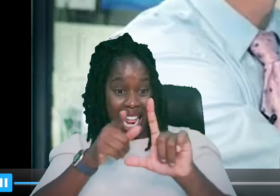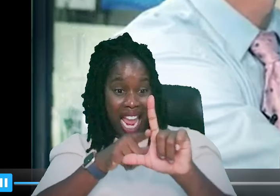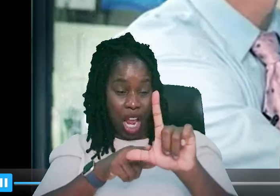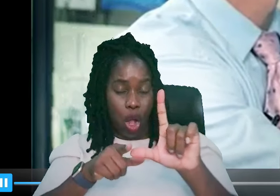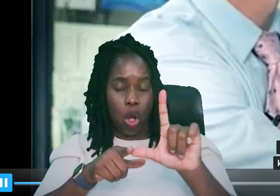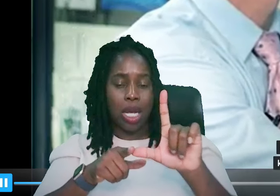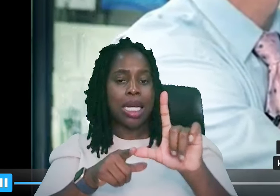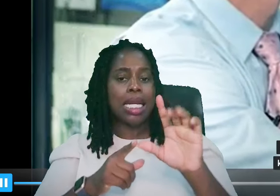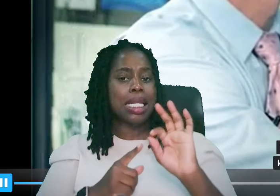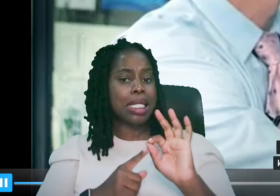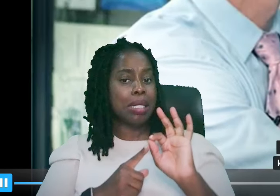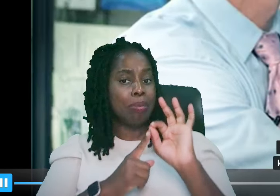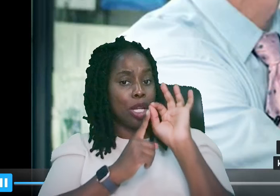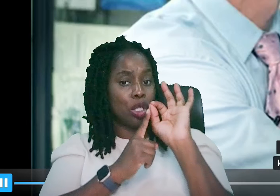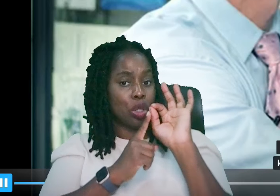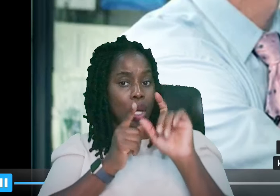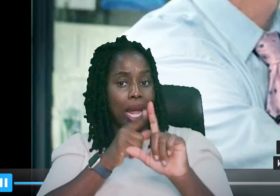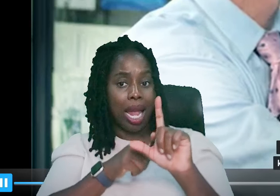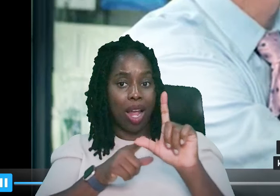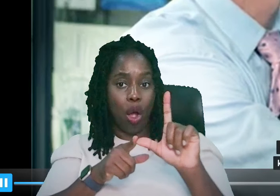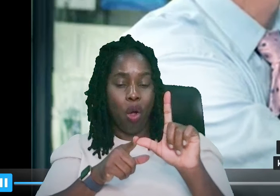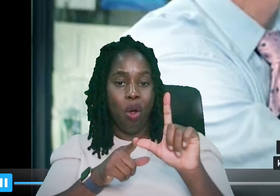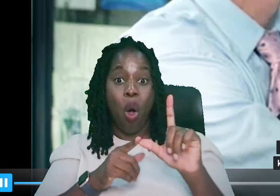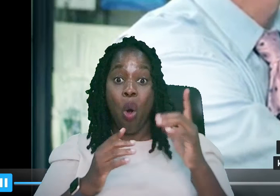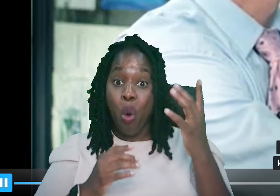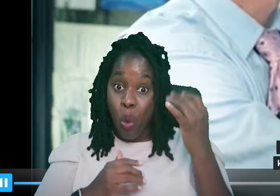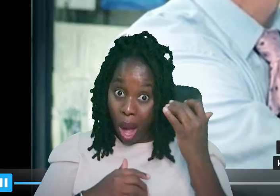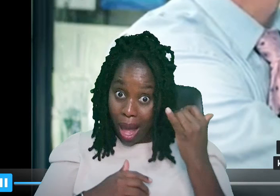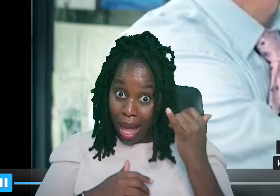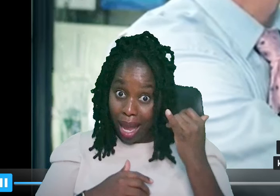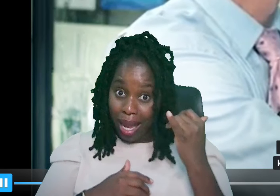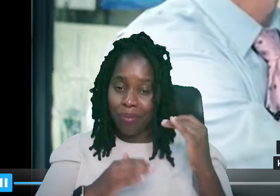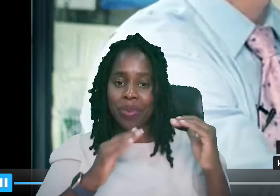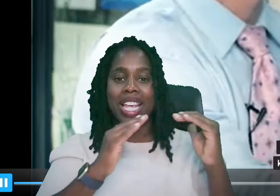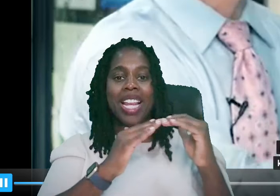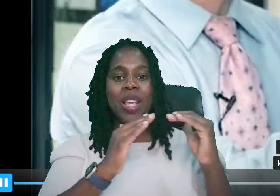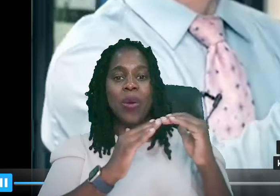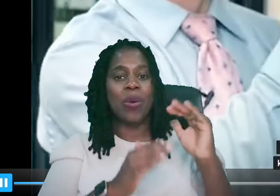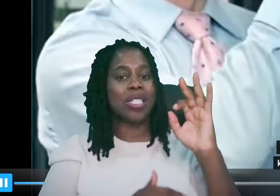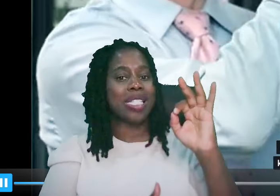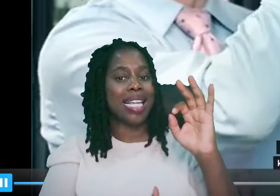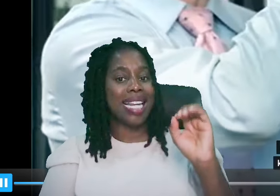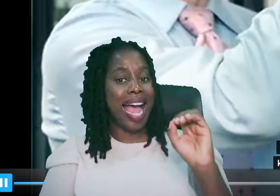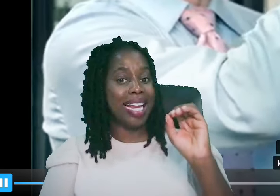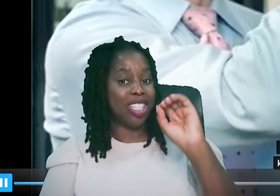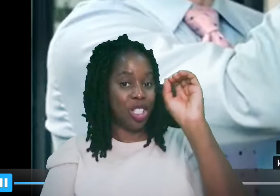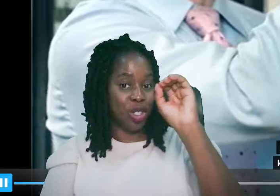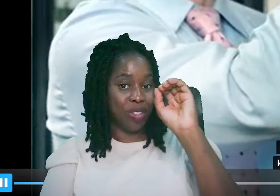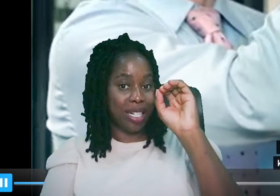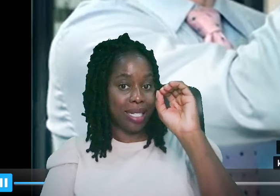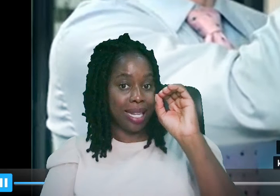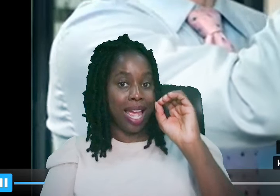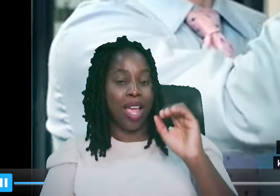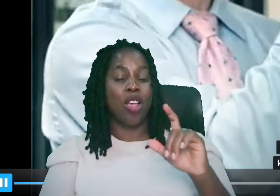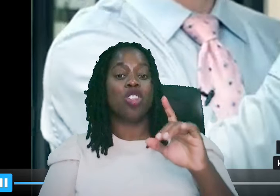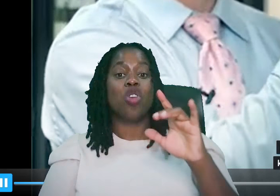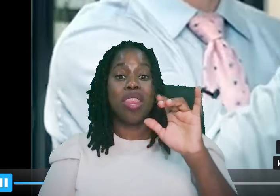because it makes 90 degrees. So this is what's known as a right